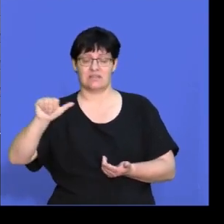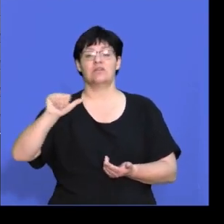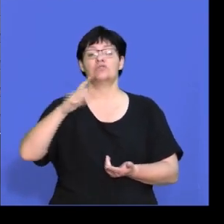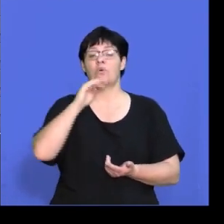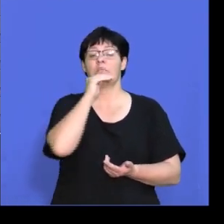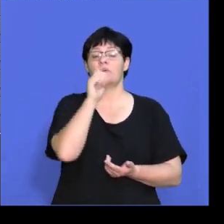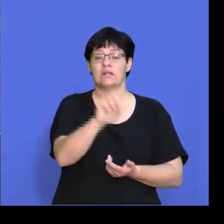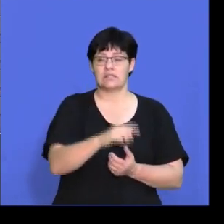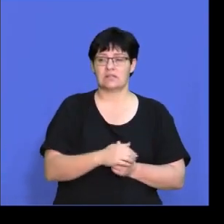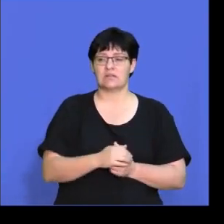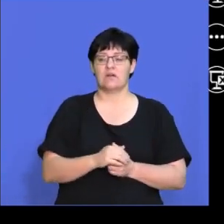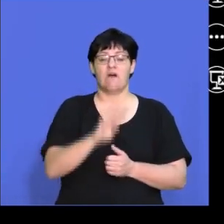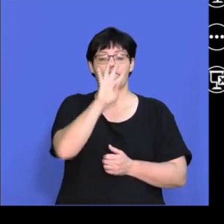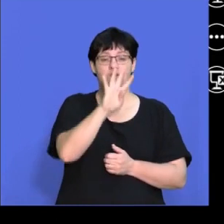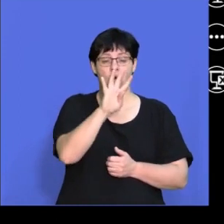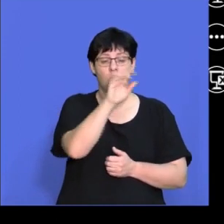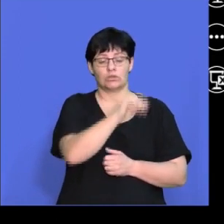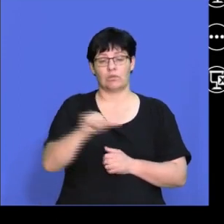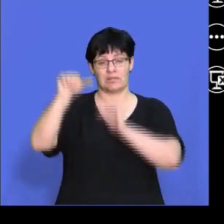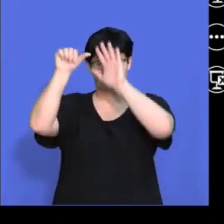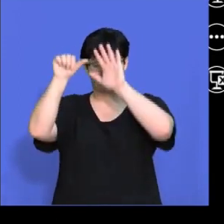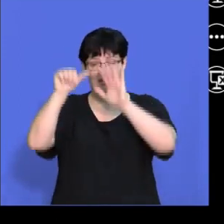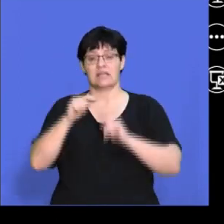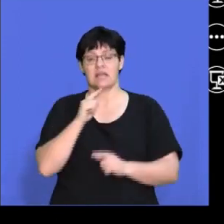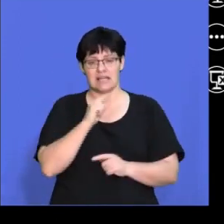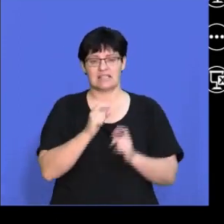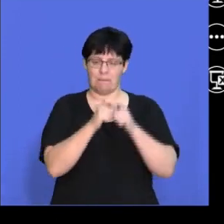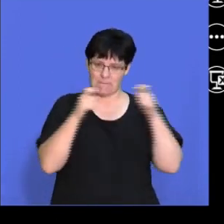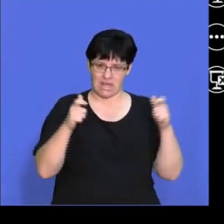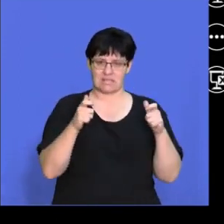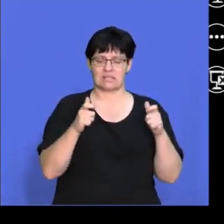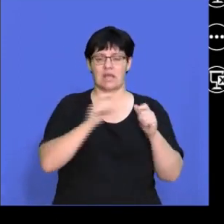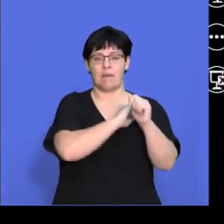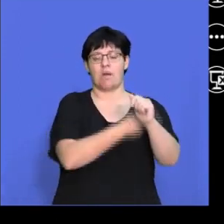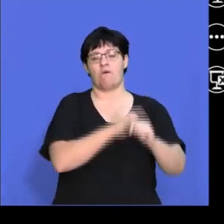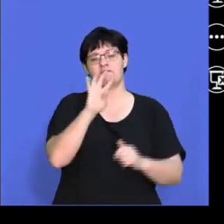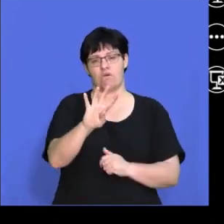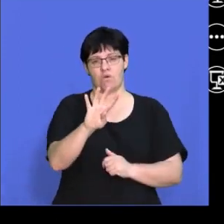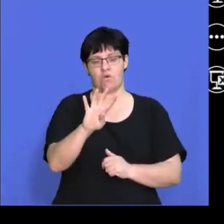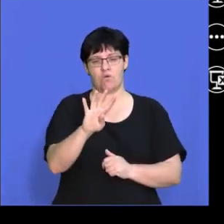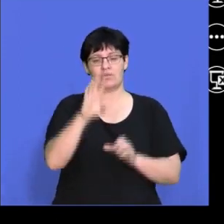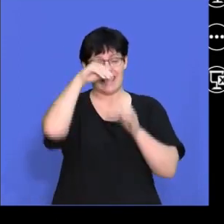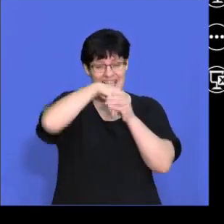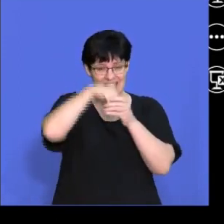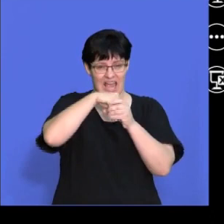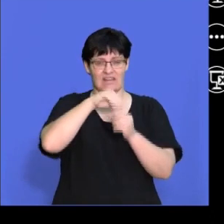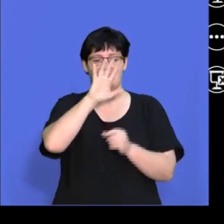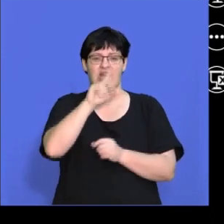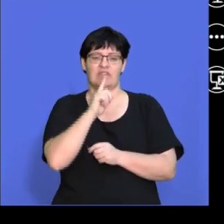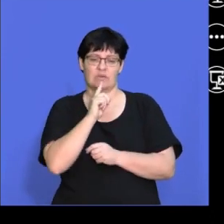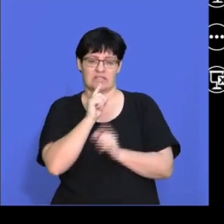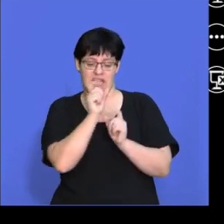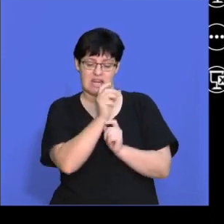4,096. So in other words, 4 to the power of 6 is going to be the biggest power of 4 that is inside